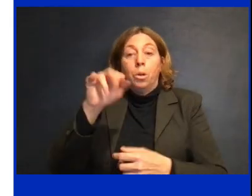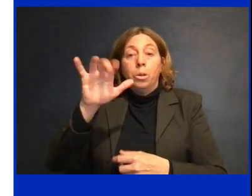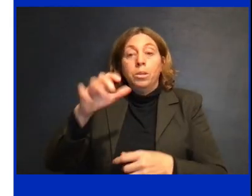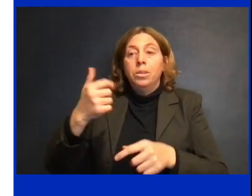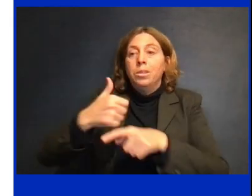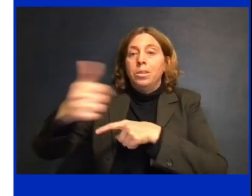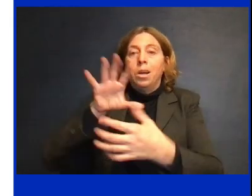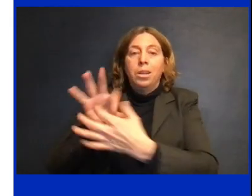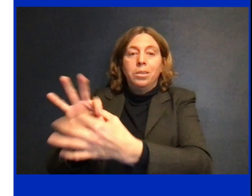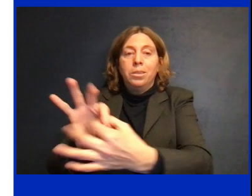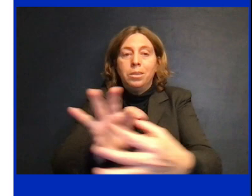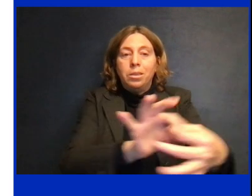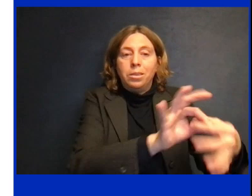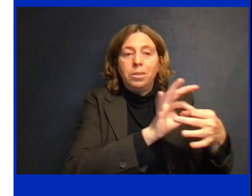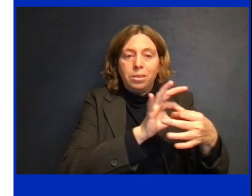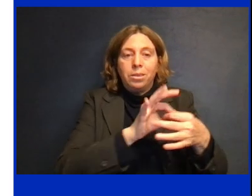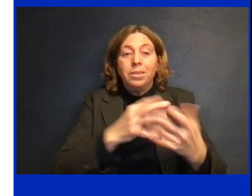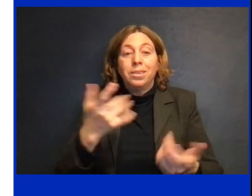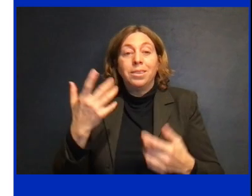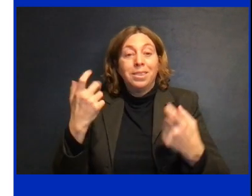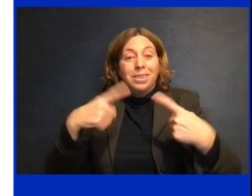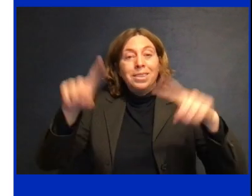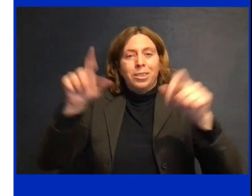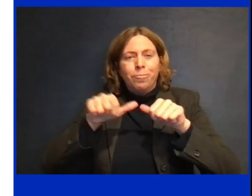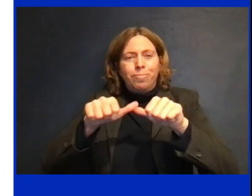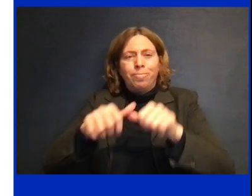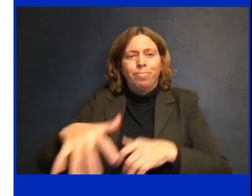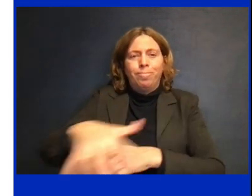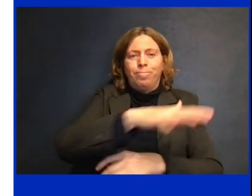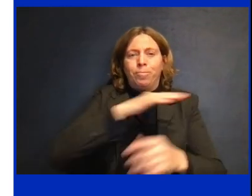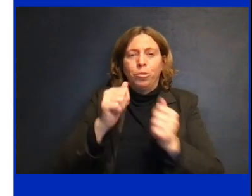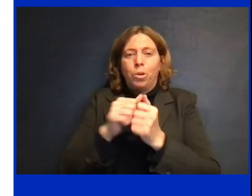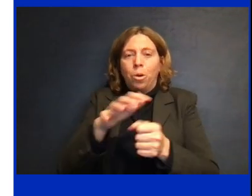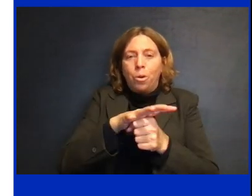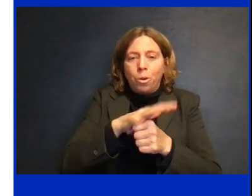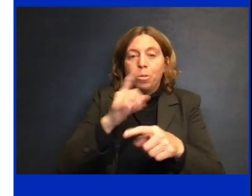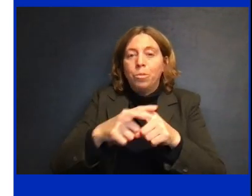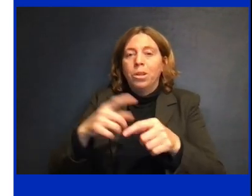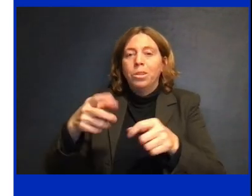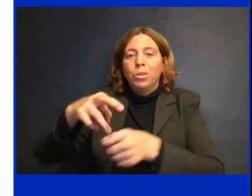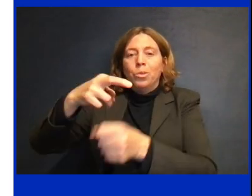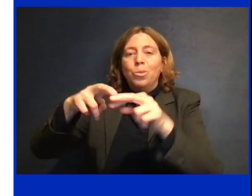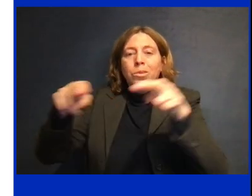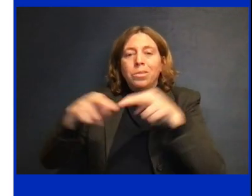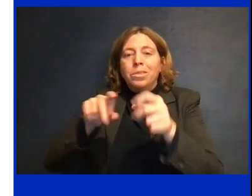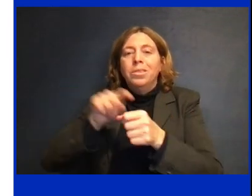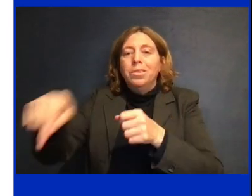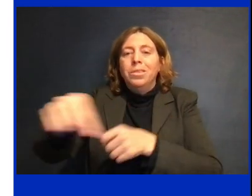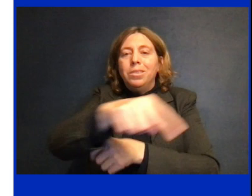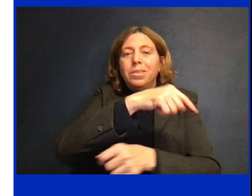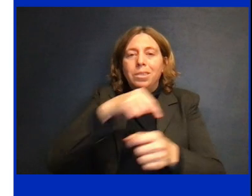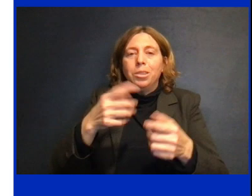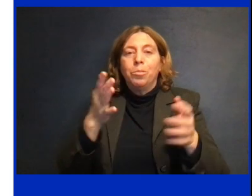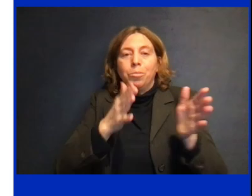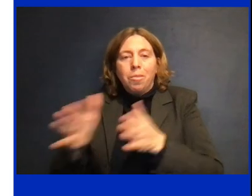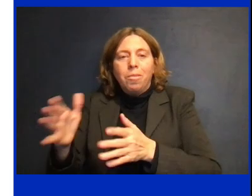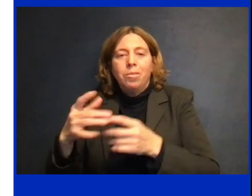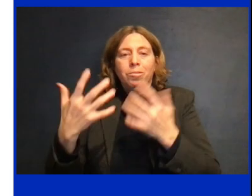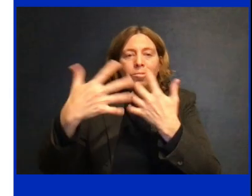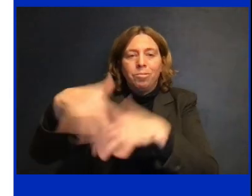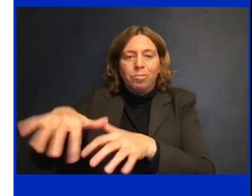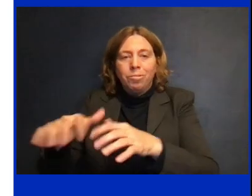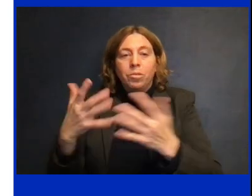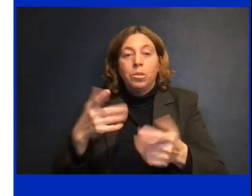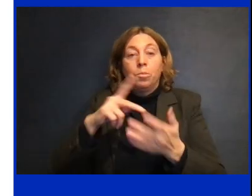transit connection, strive to achieve consistency with local and regional land use plans and initiatives, develop a project